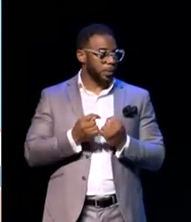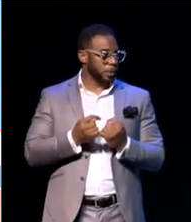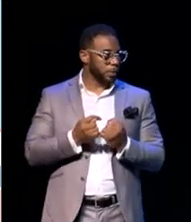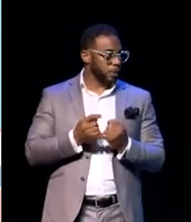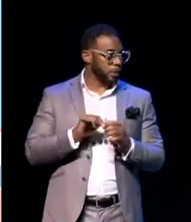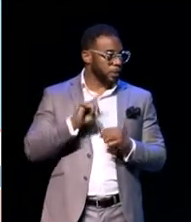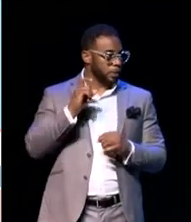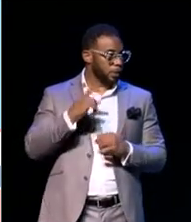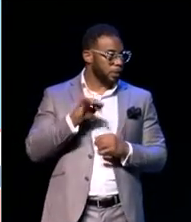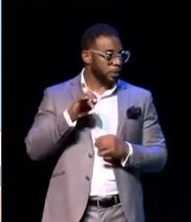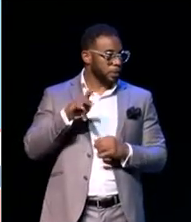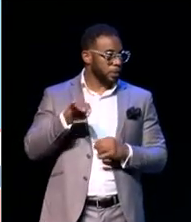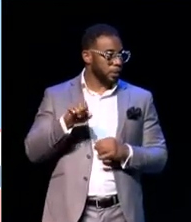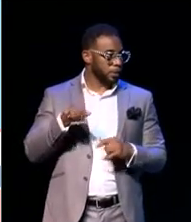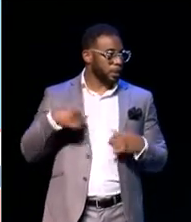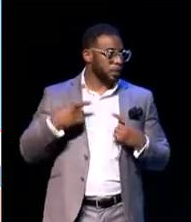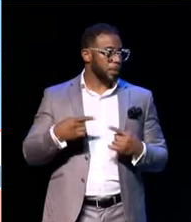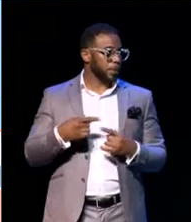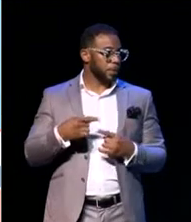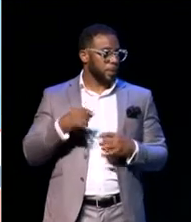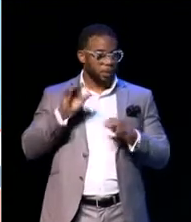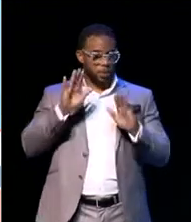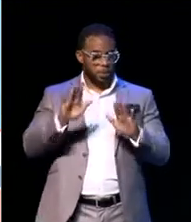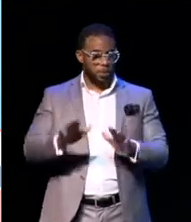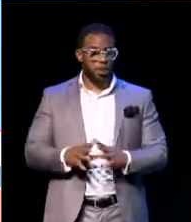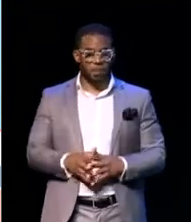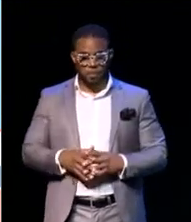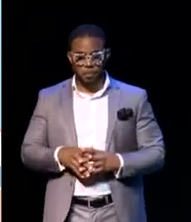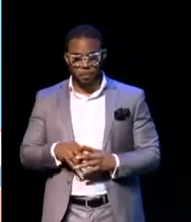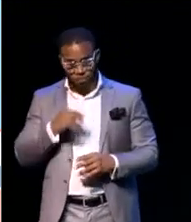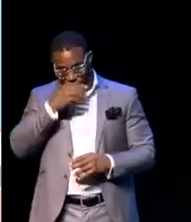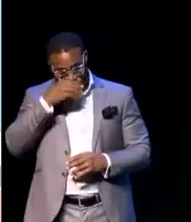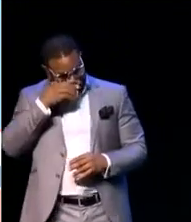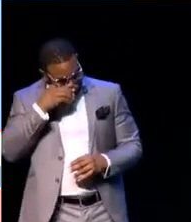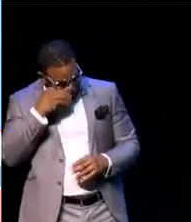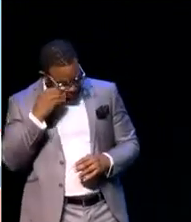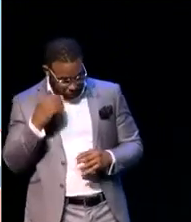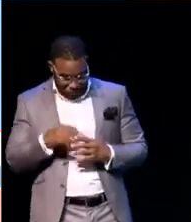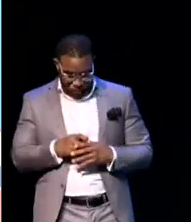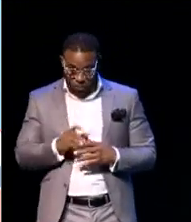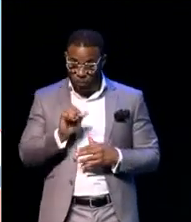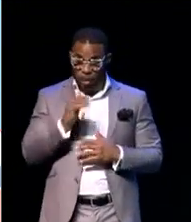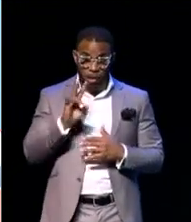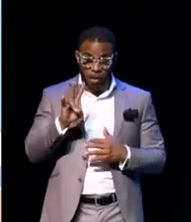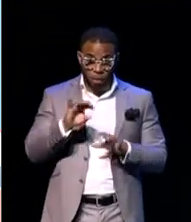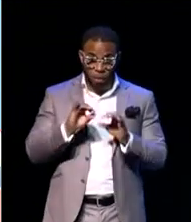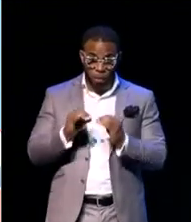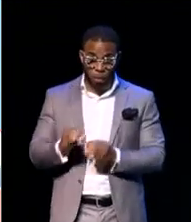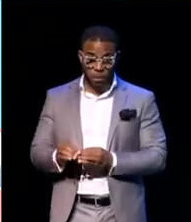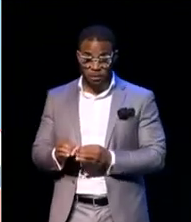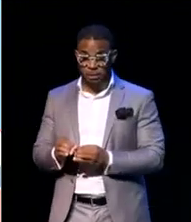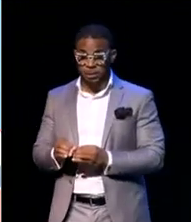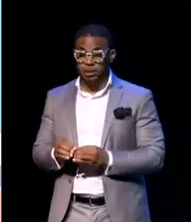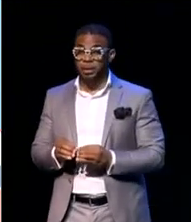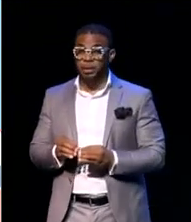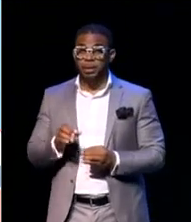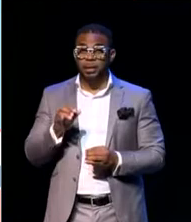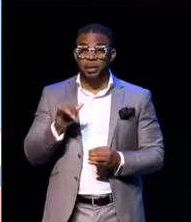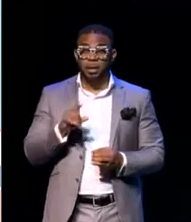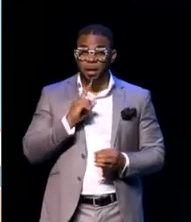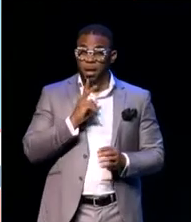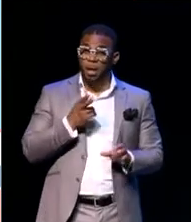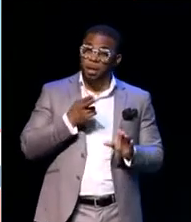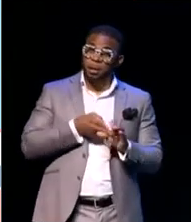team in the government. Jackie has been remarkable. Of the 7 organizations that